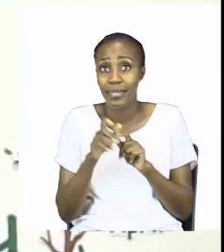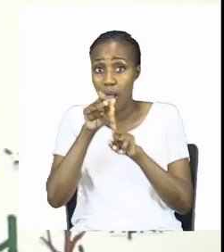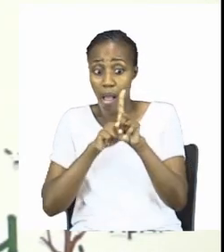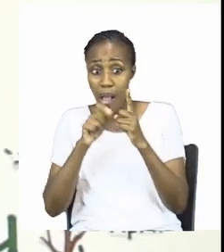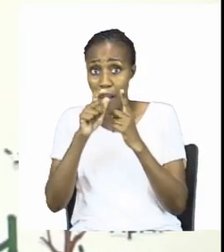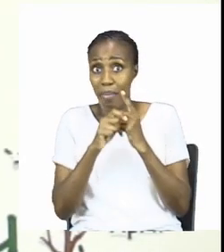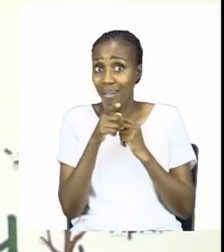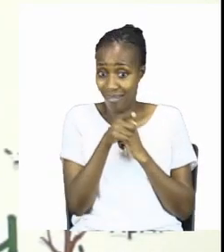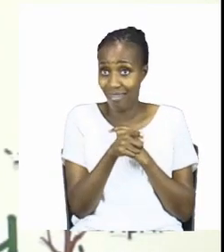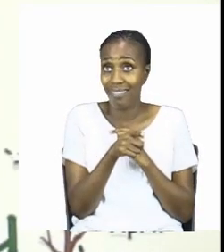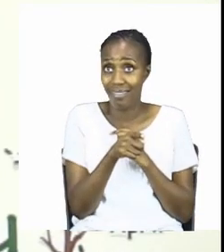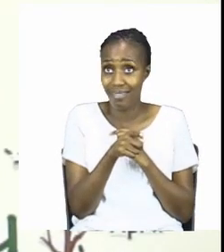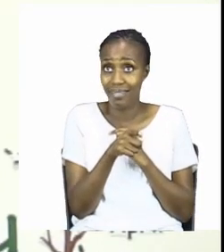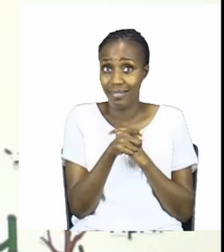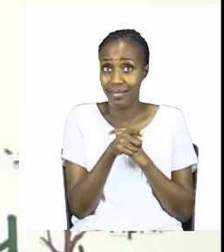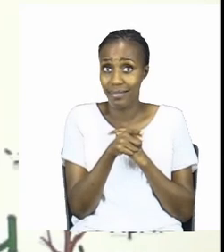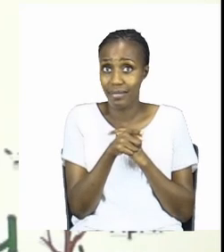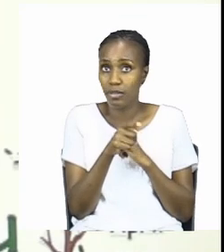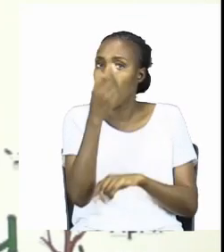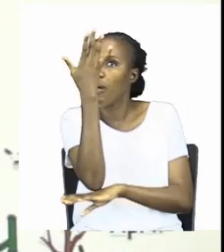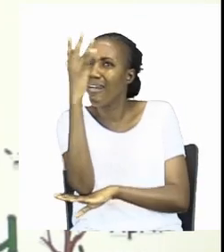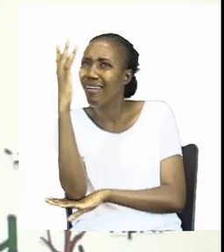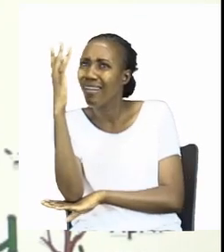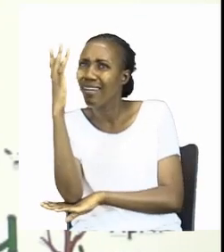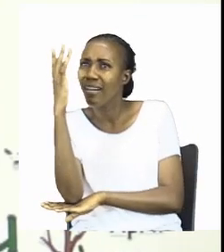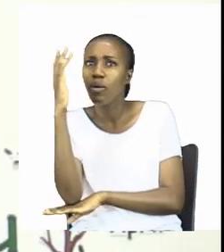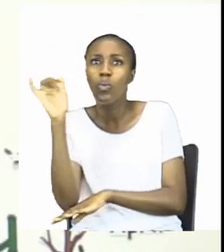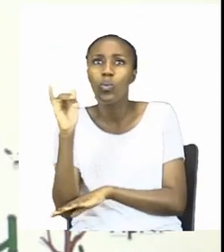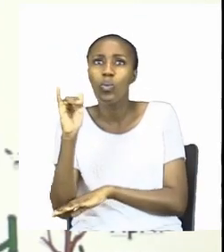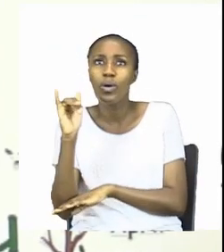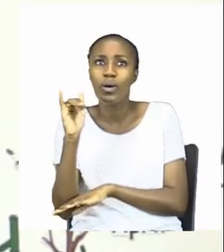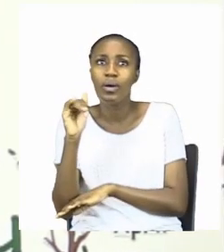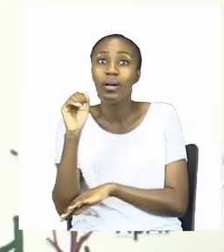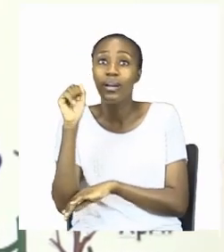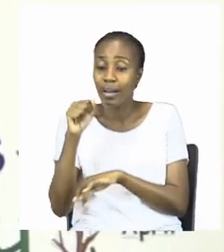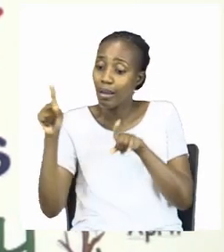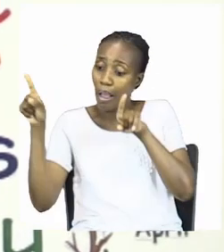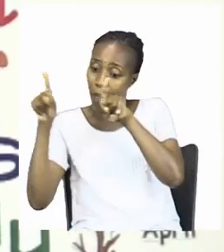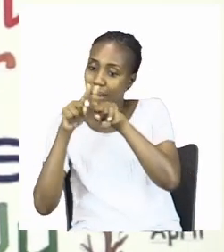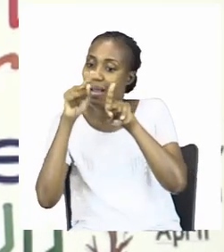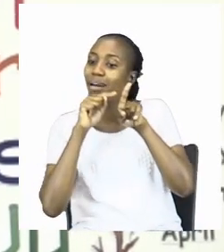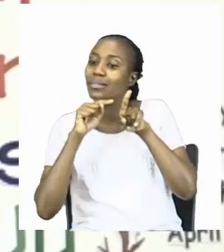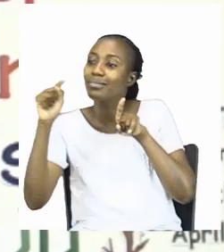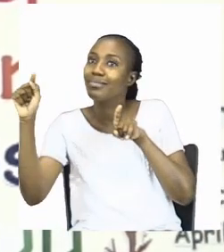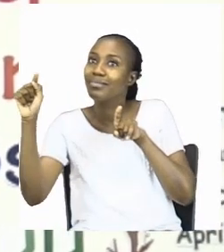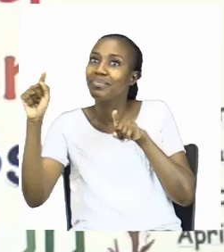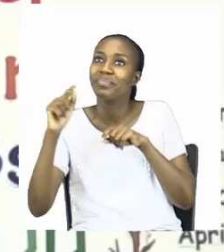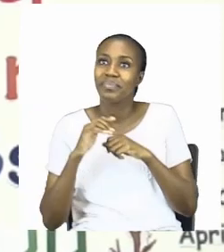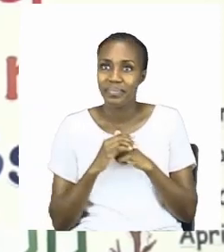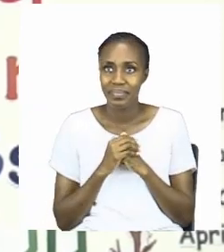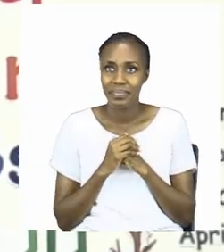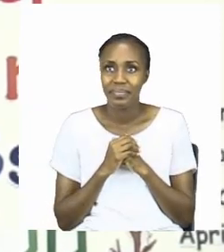banana. So do we have a banana tree anywhere? Yes, we do, all the way over